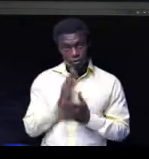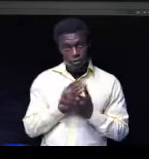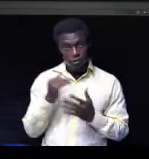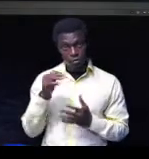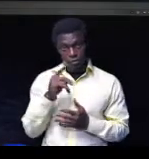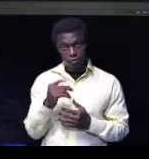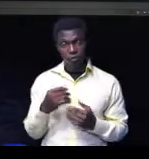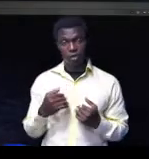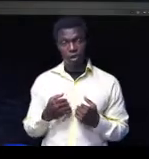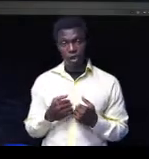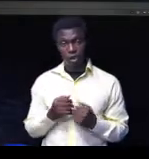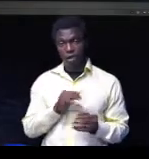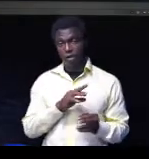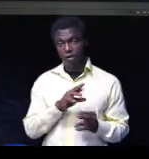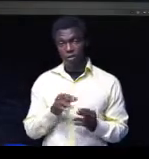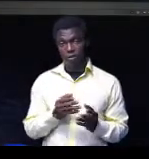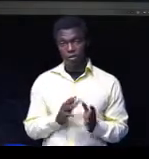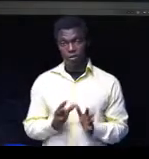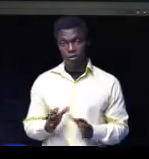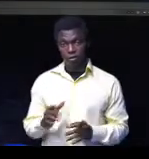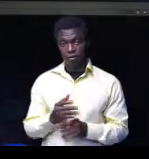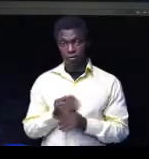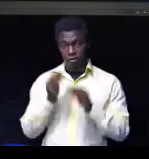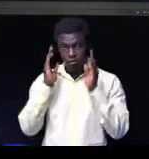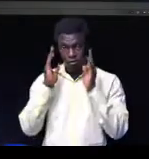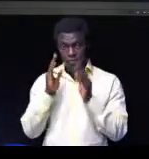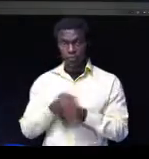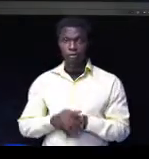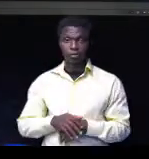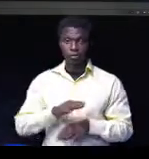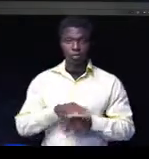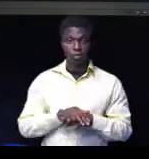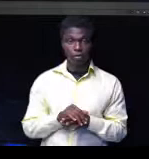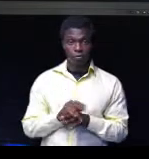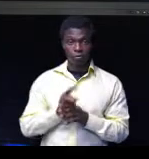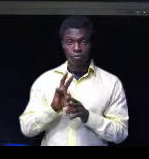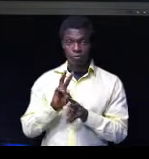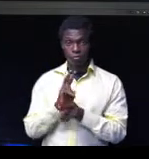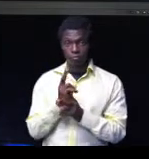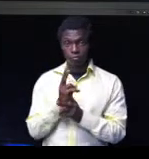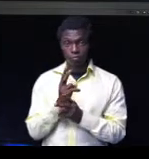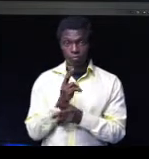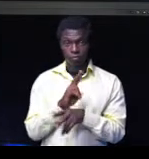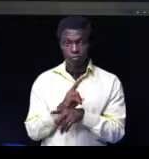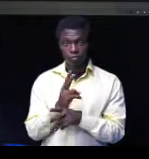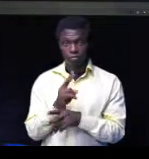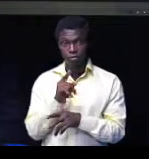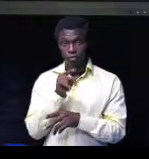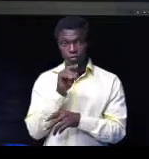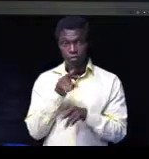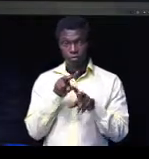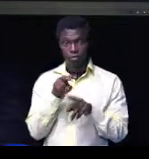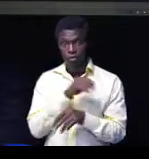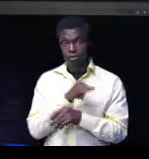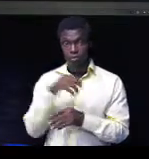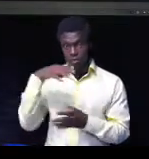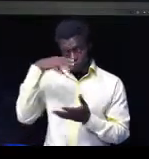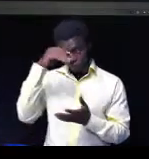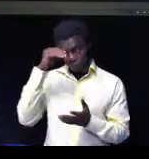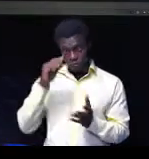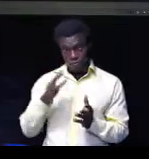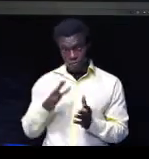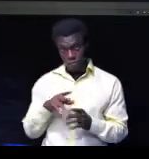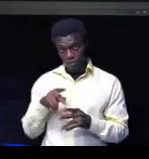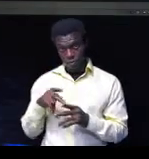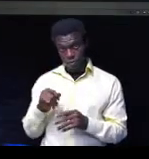had already taken full concentration on the video you are watching. A